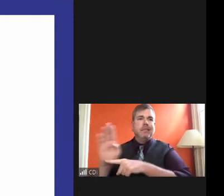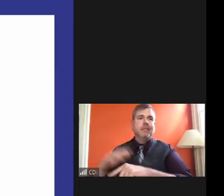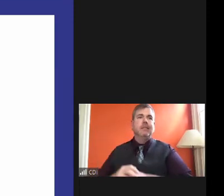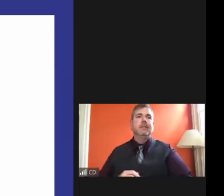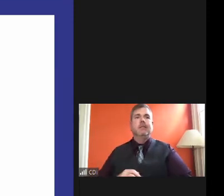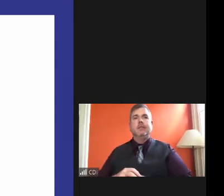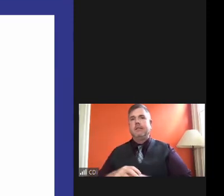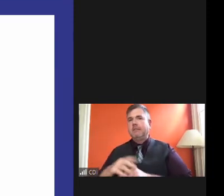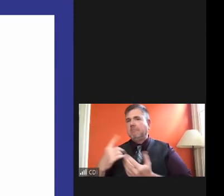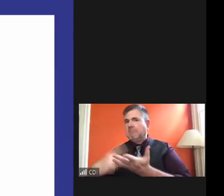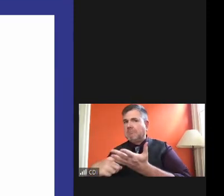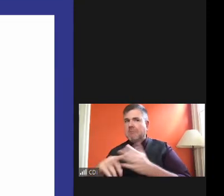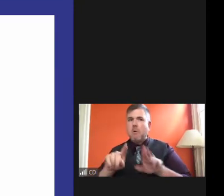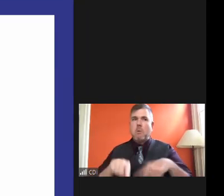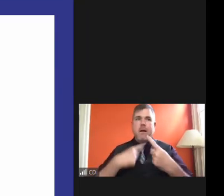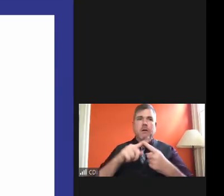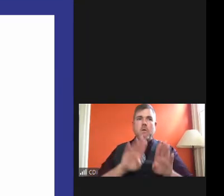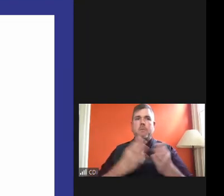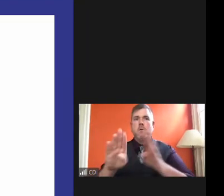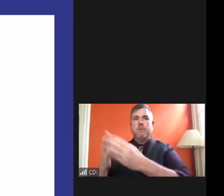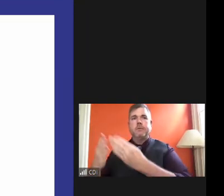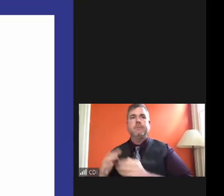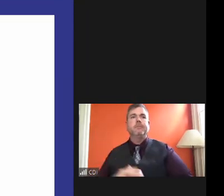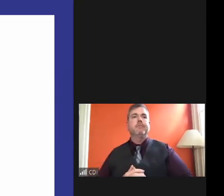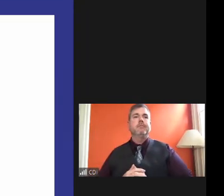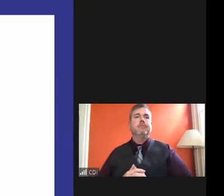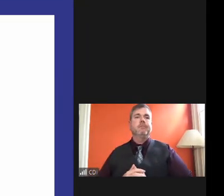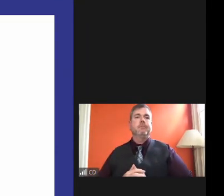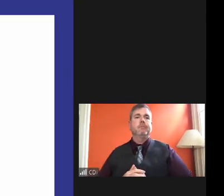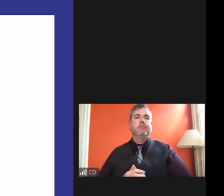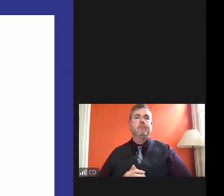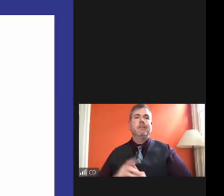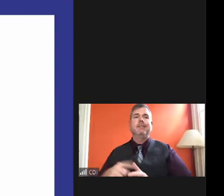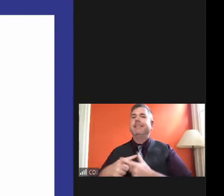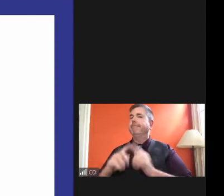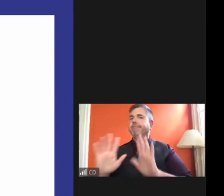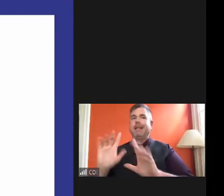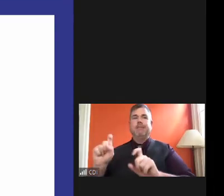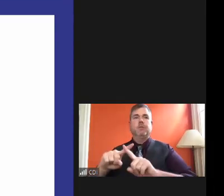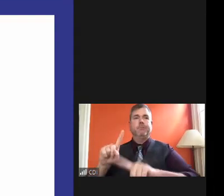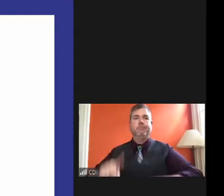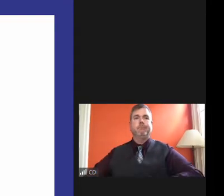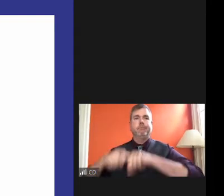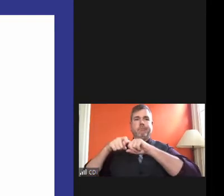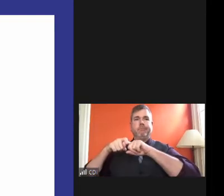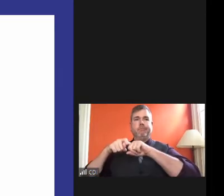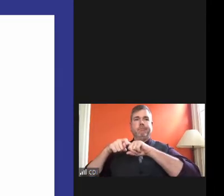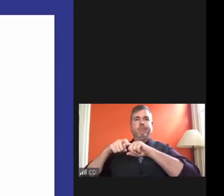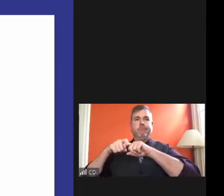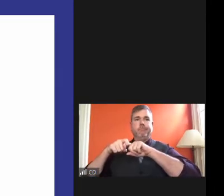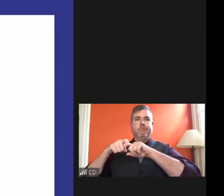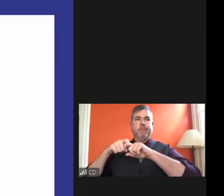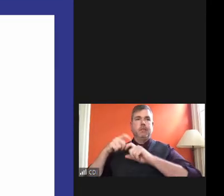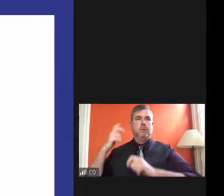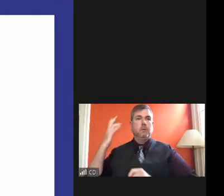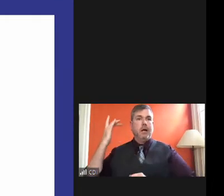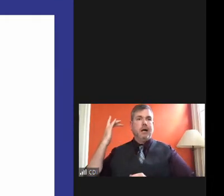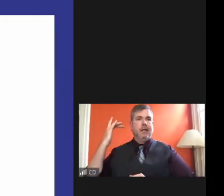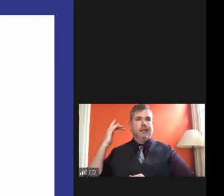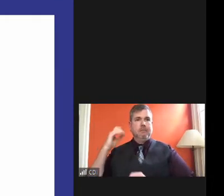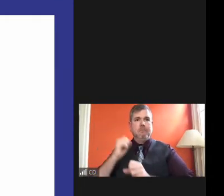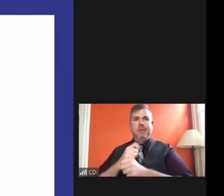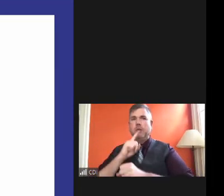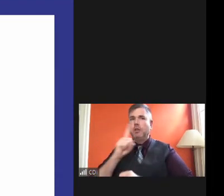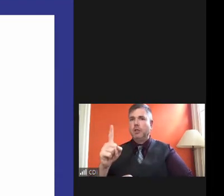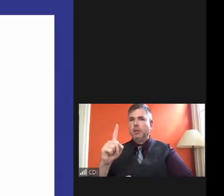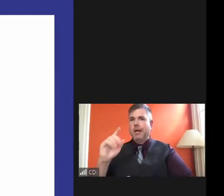until the indicators improve. And I think one of the things that we're really focusing on during this pause is getting out a public